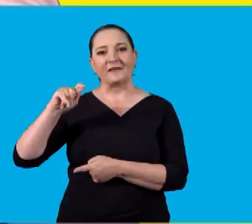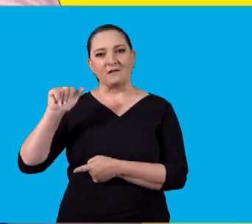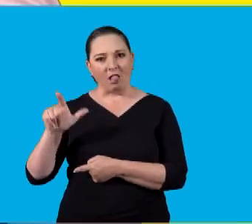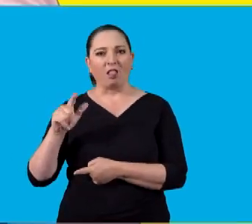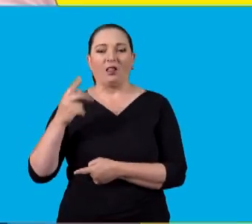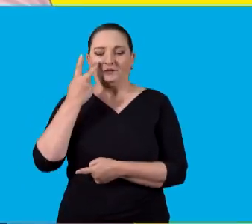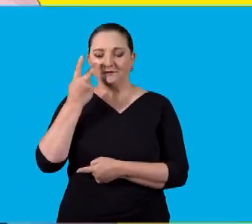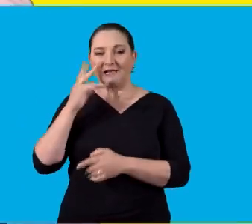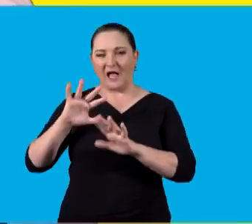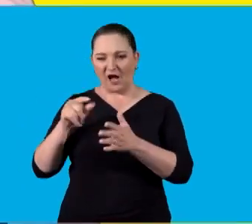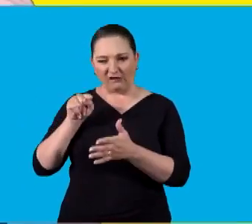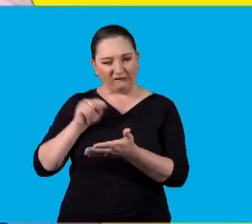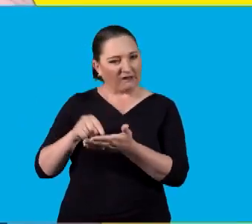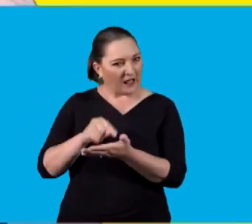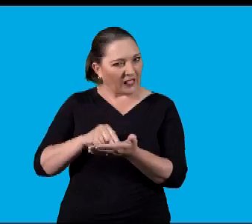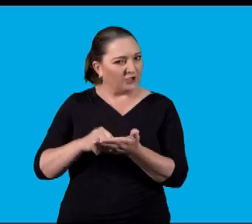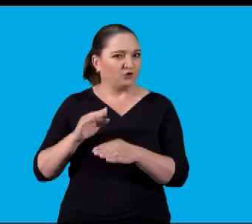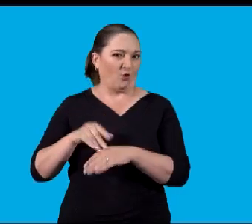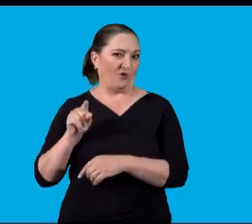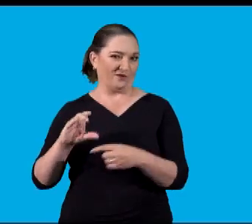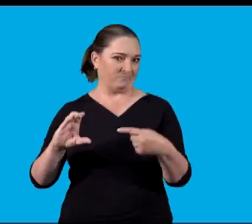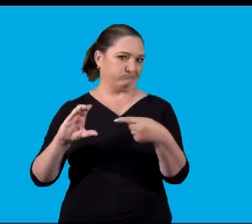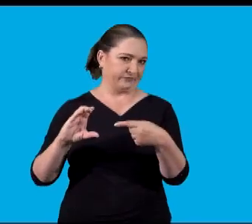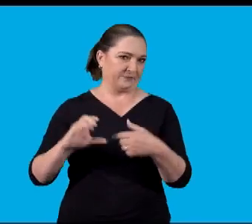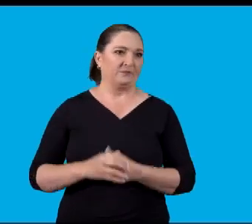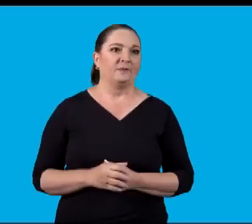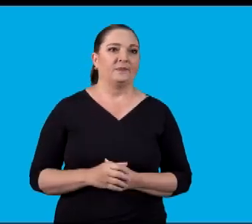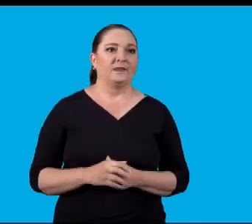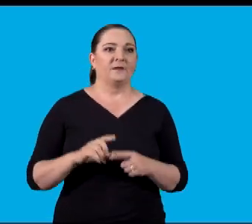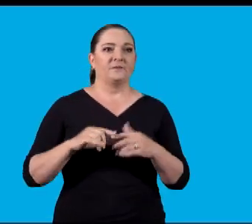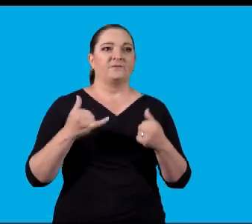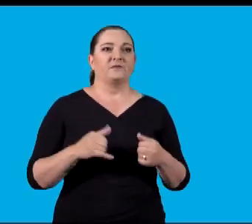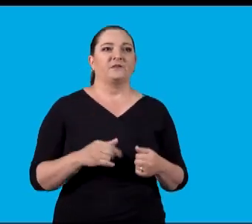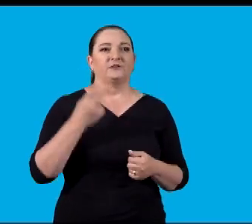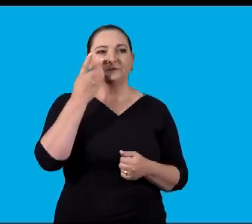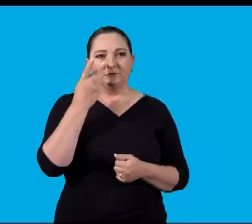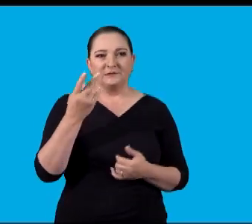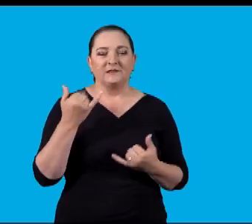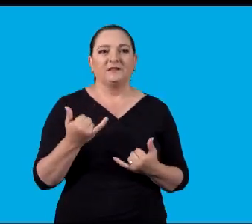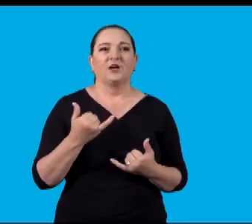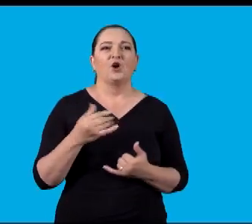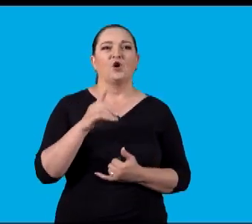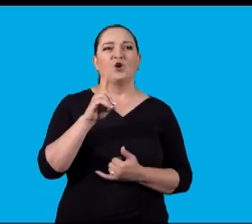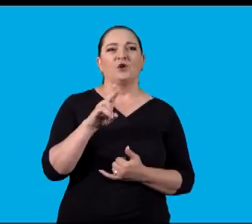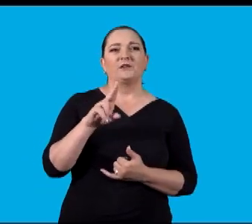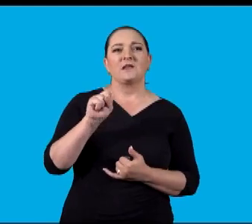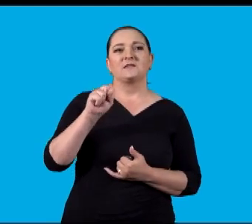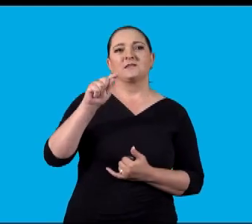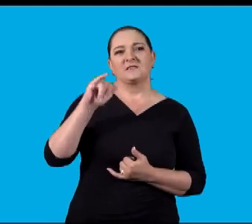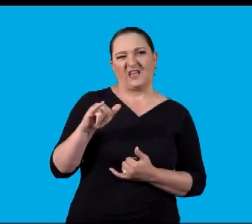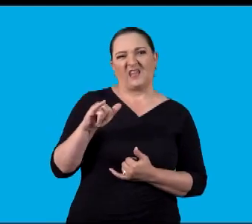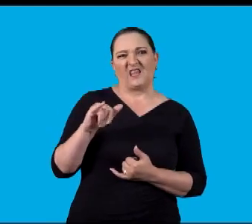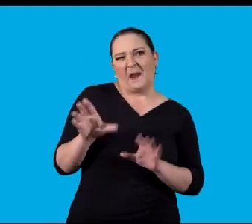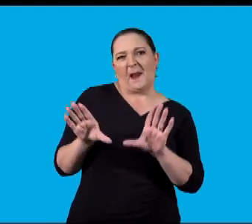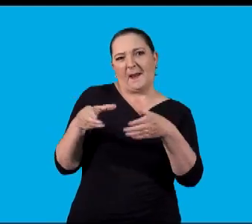we do calculations on it. The information that we're given relates to Dust Limited on 28th February.